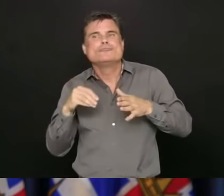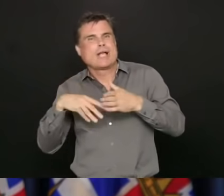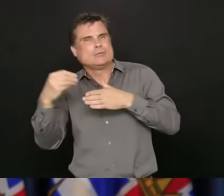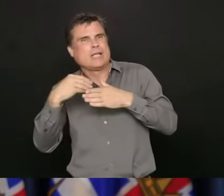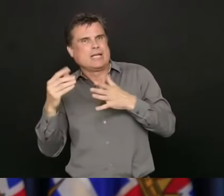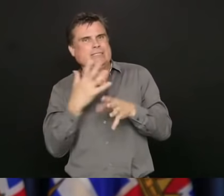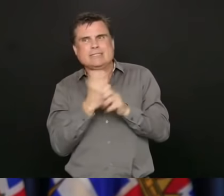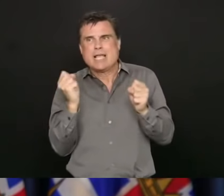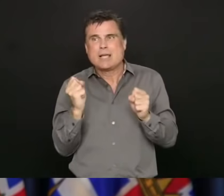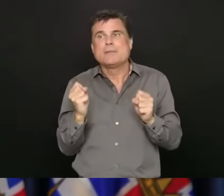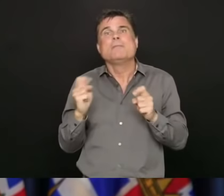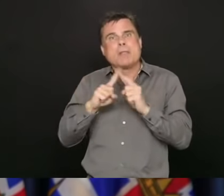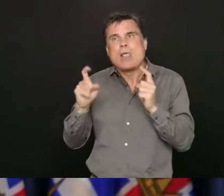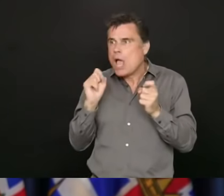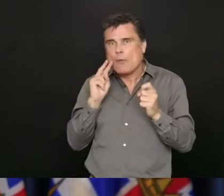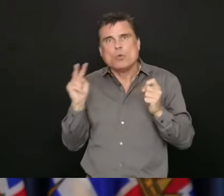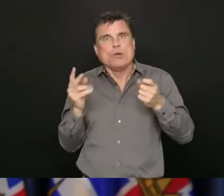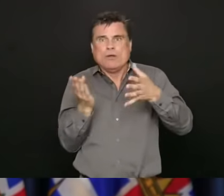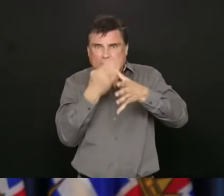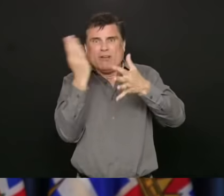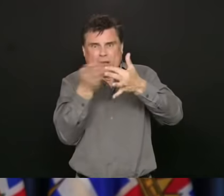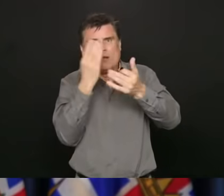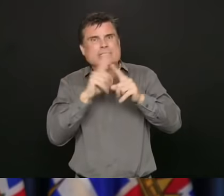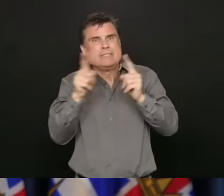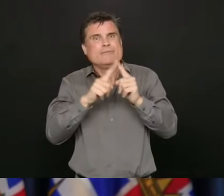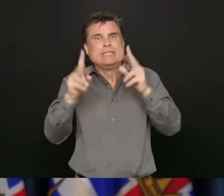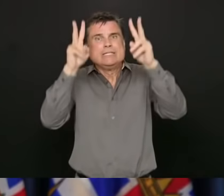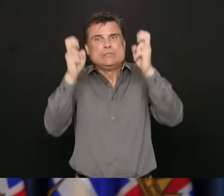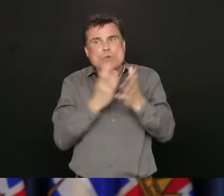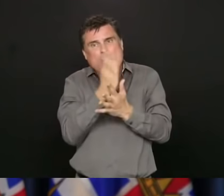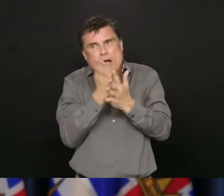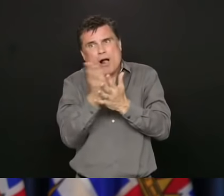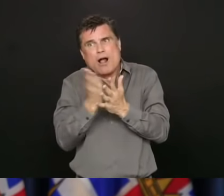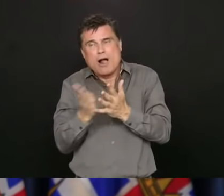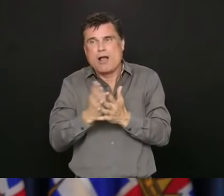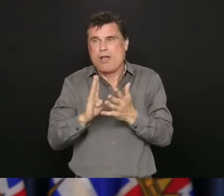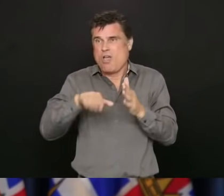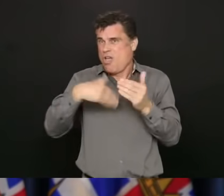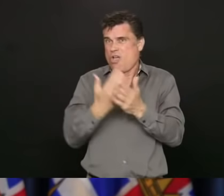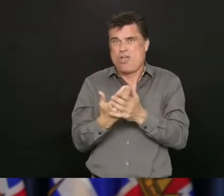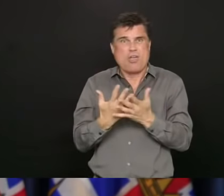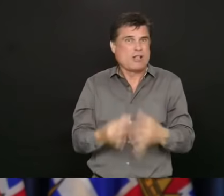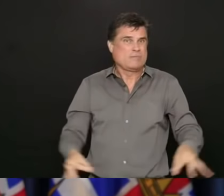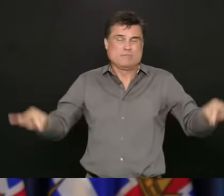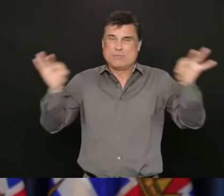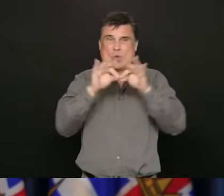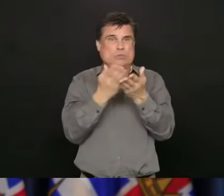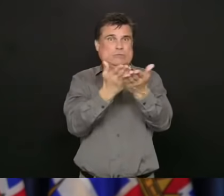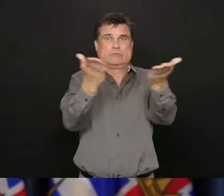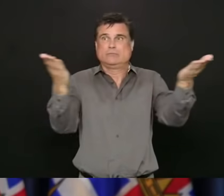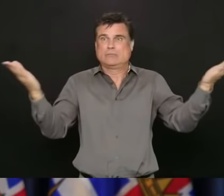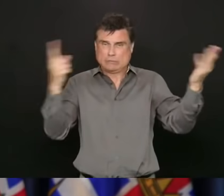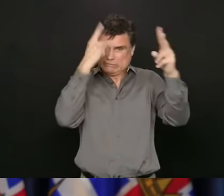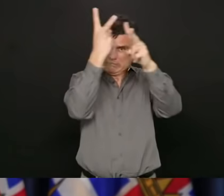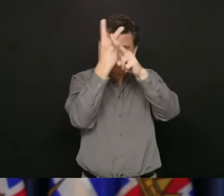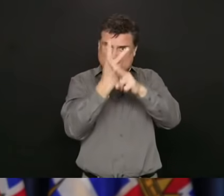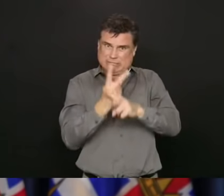them. It's critically important, but there's a whole host of other critically important issues as well. Next question is from Robert Brown.